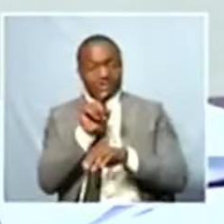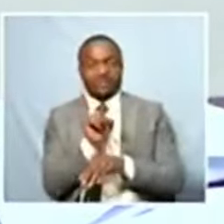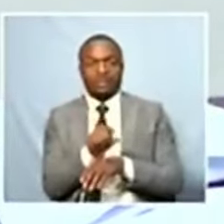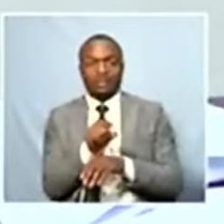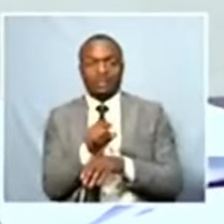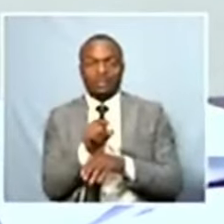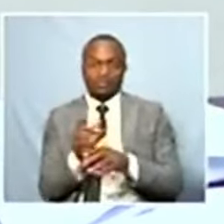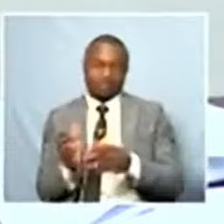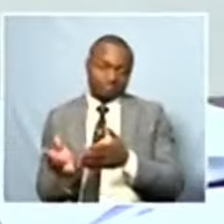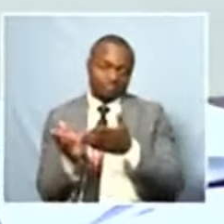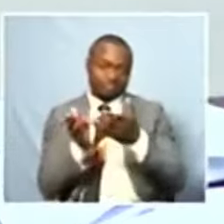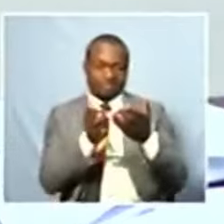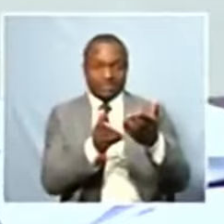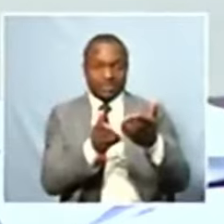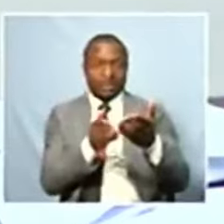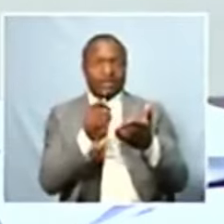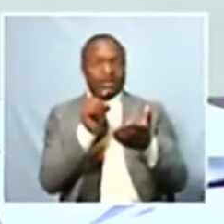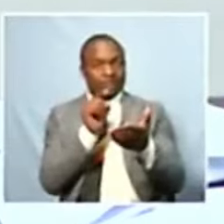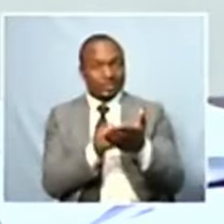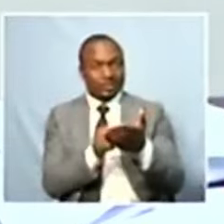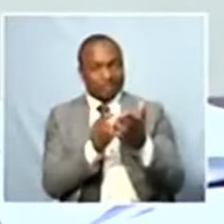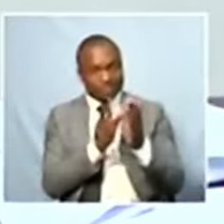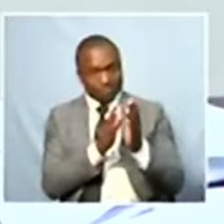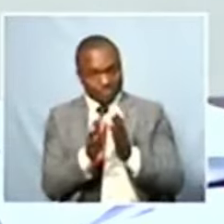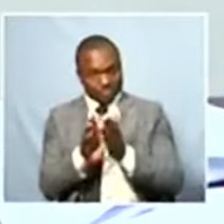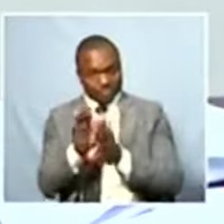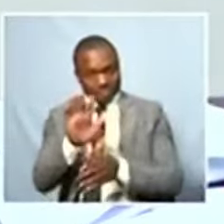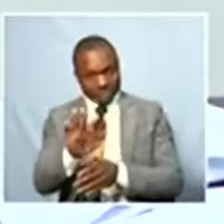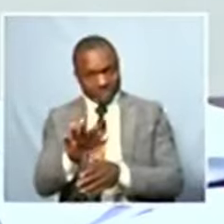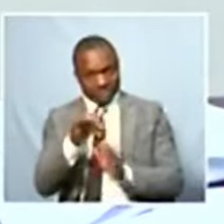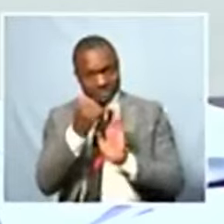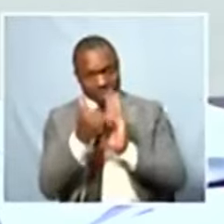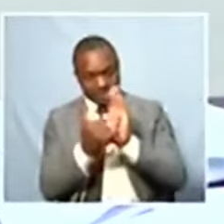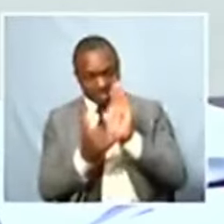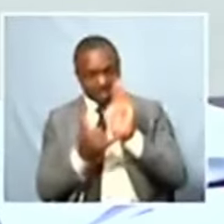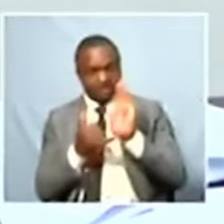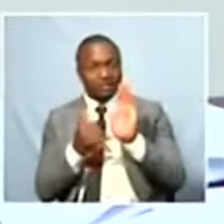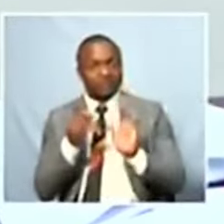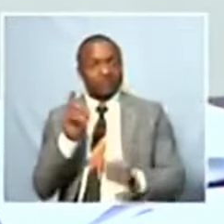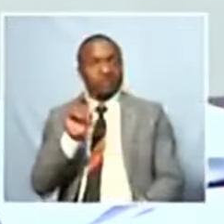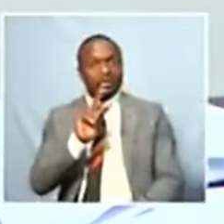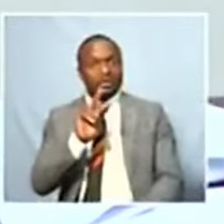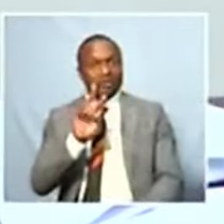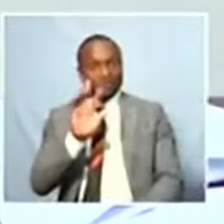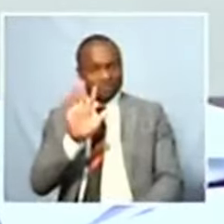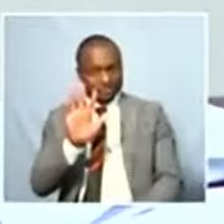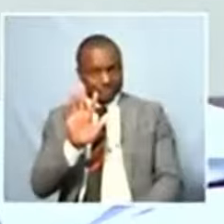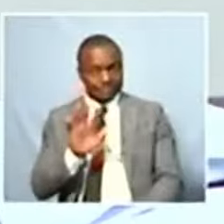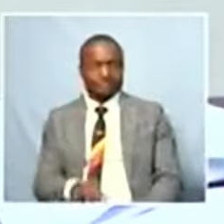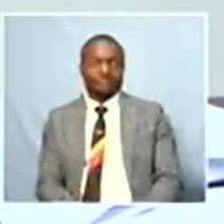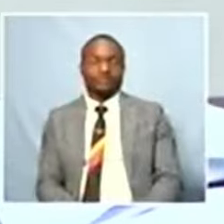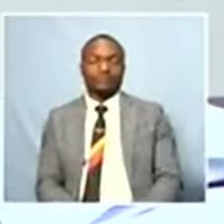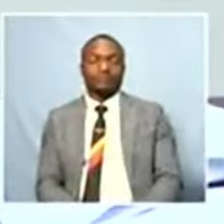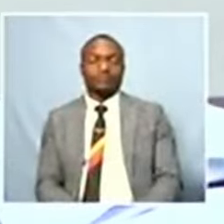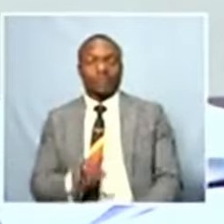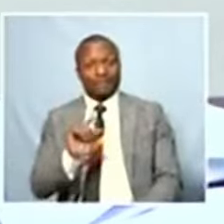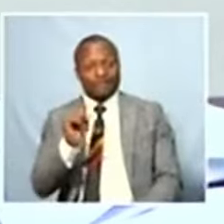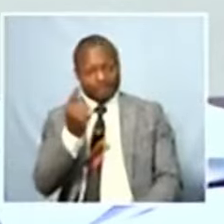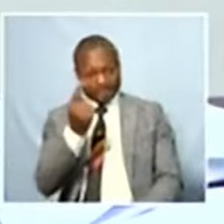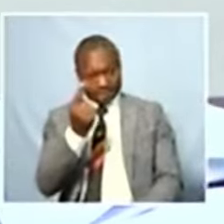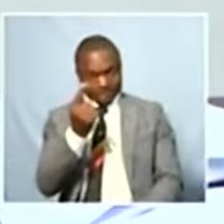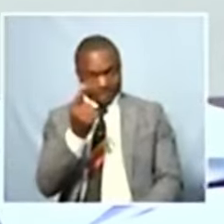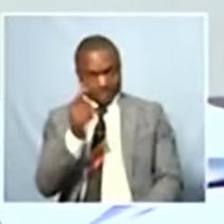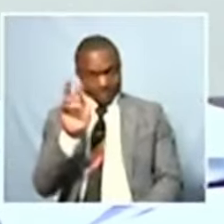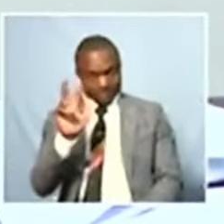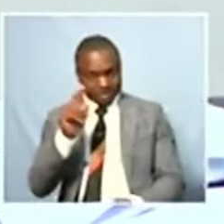it goes. And remember, this measure has been on operation from January this year through the banking system. The first